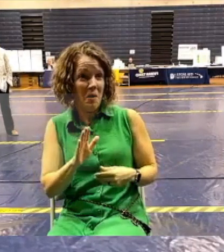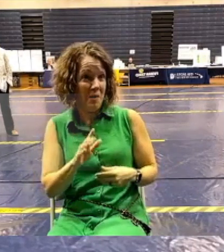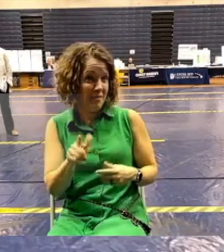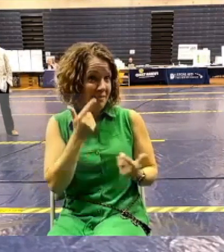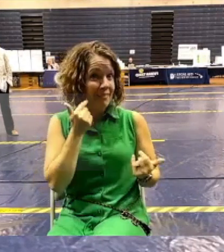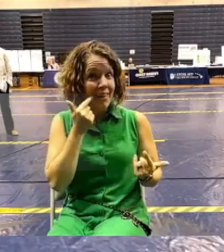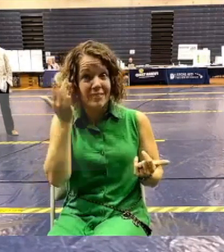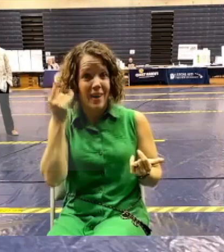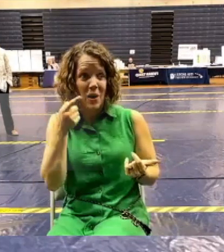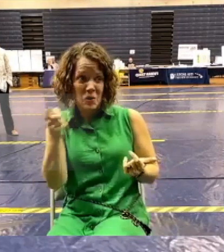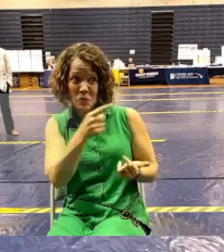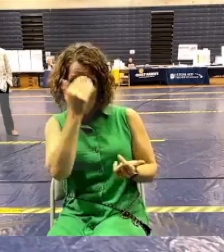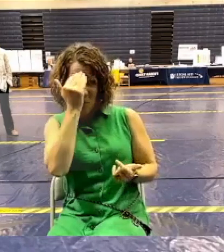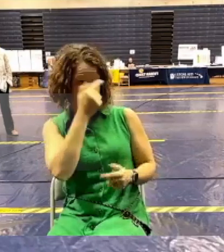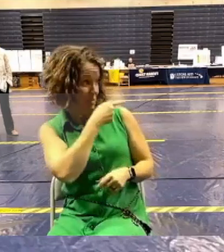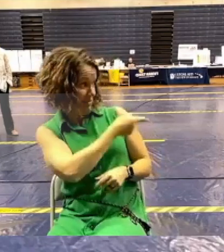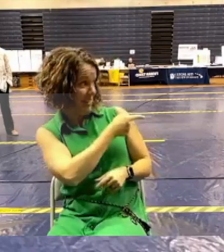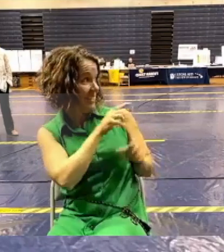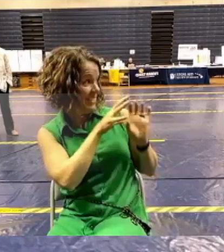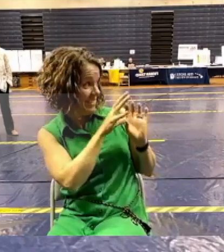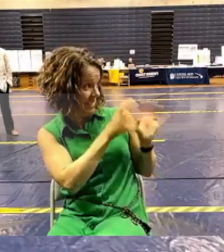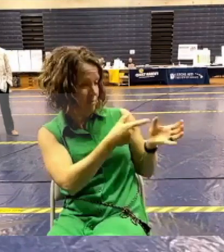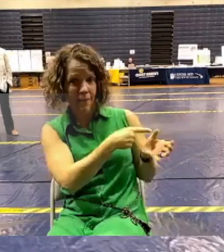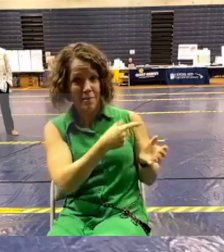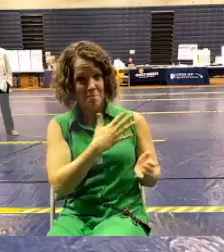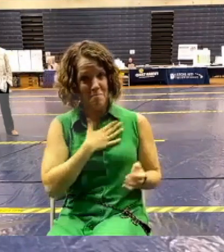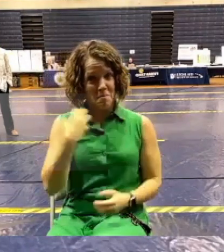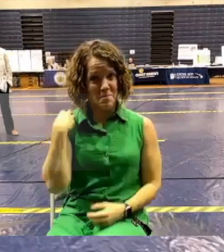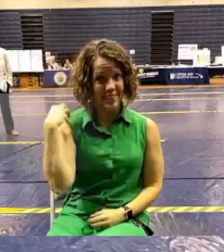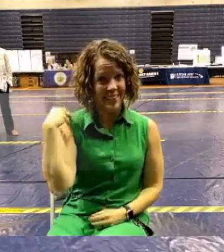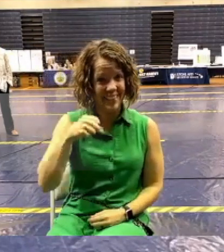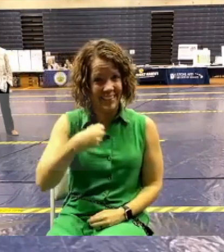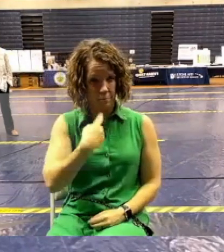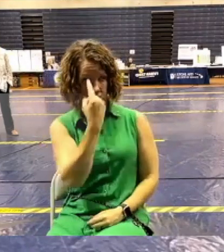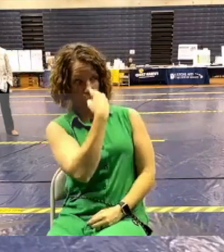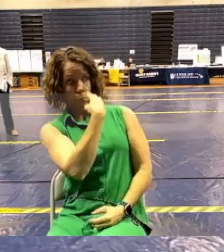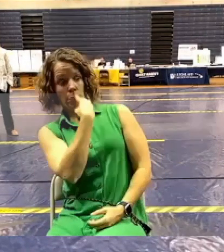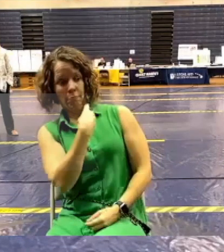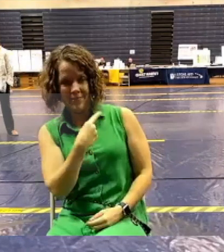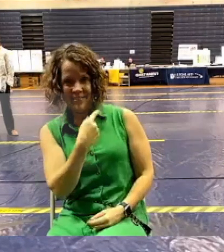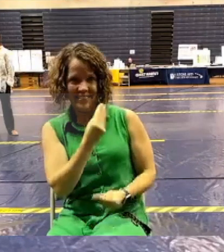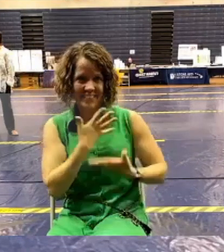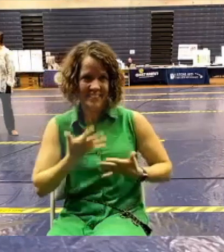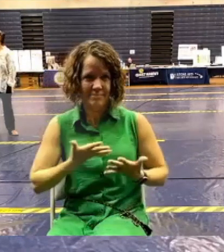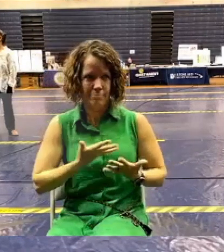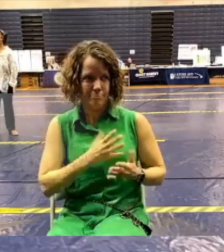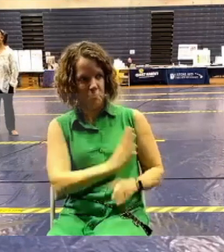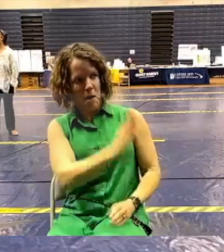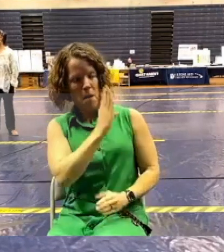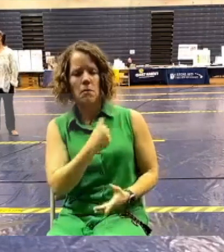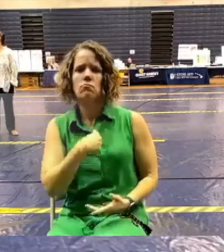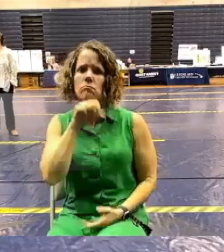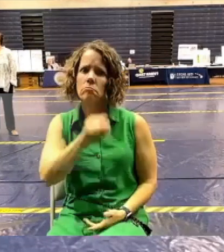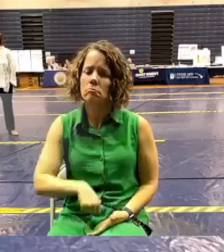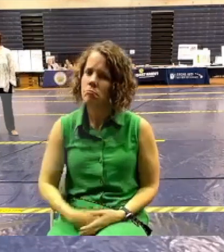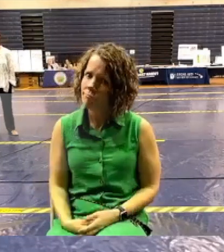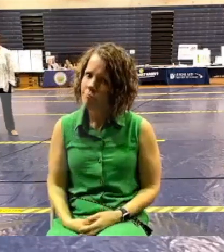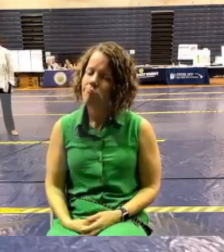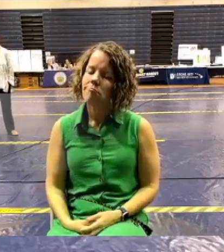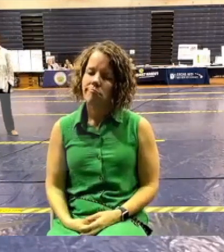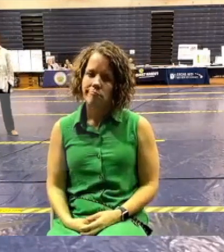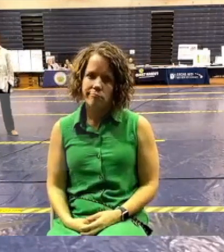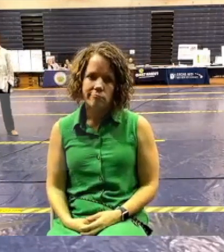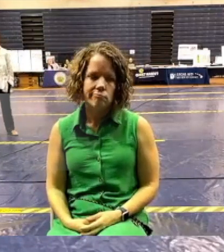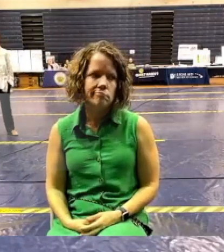know what's up and where my place is. So I value that. None of these folks